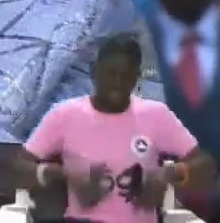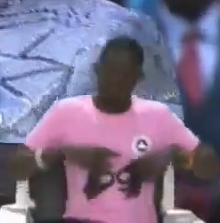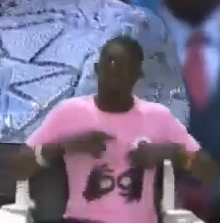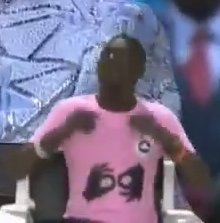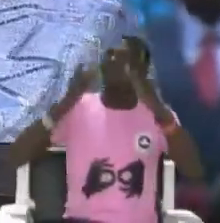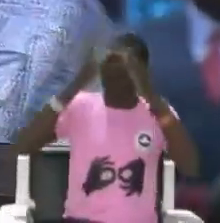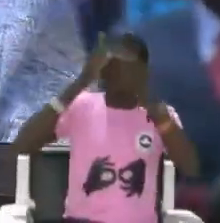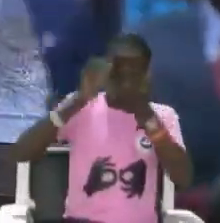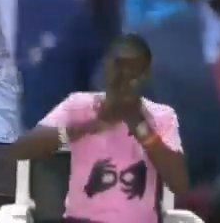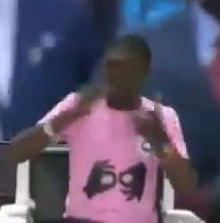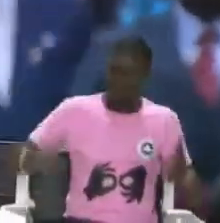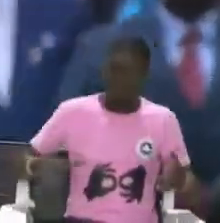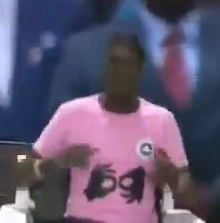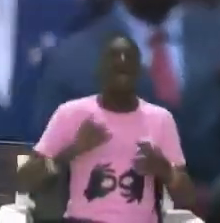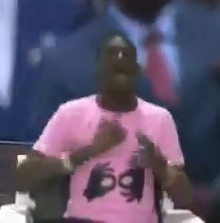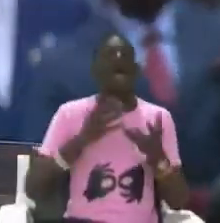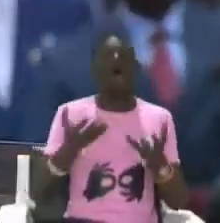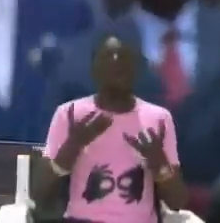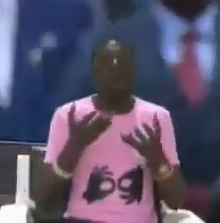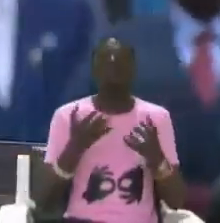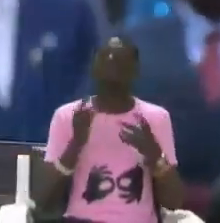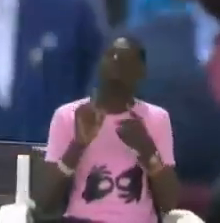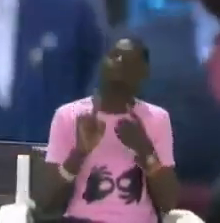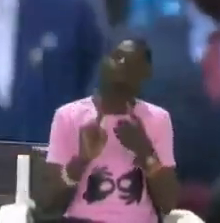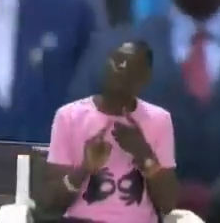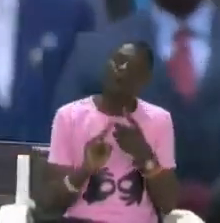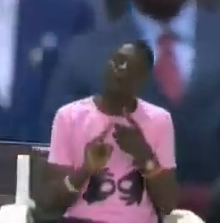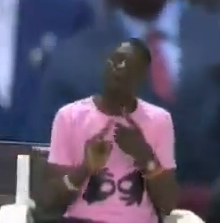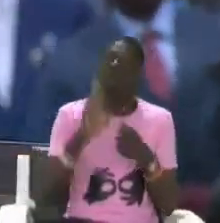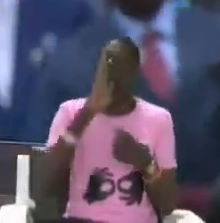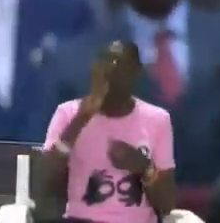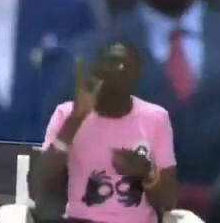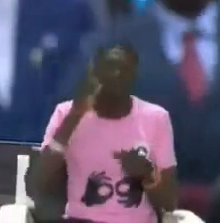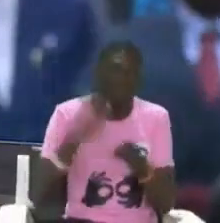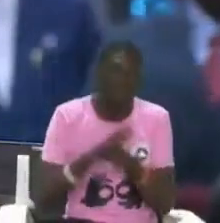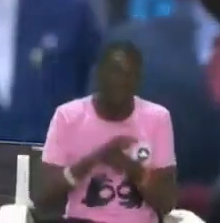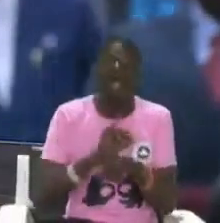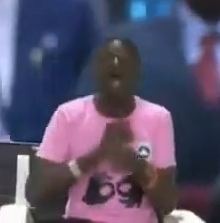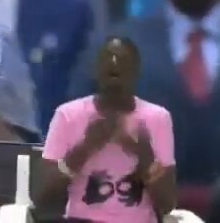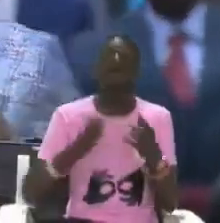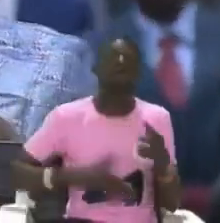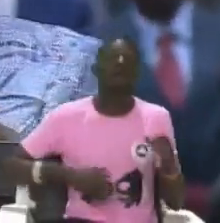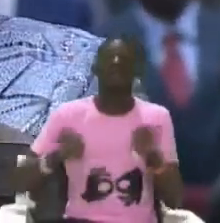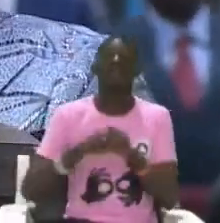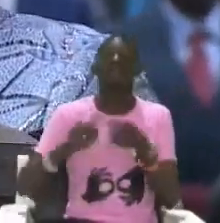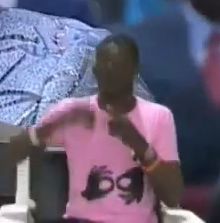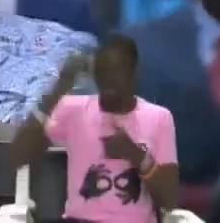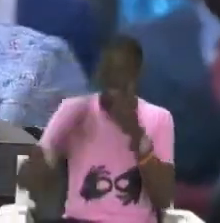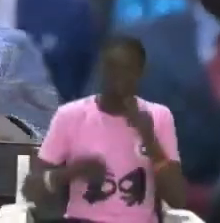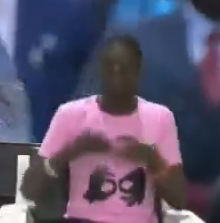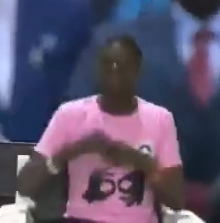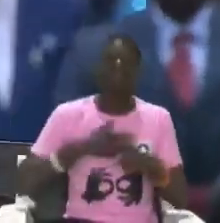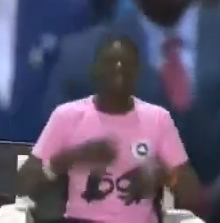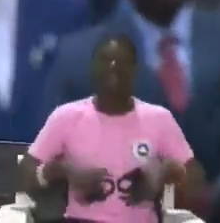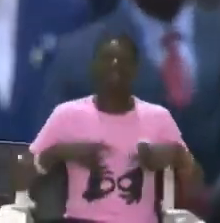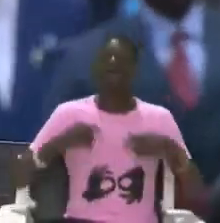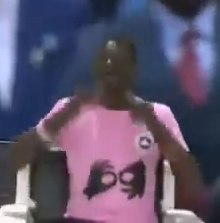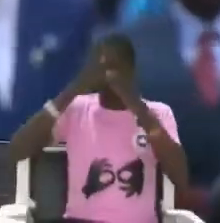become fruitful. I want barrenness to come to an end in my life. Pray, brethren. Oh, Mashakalin Reboska.